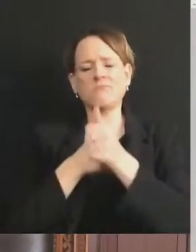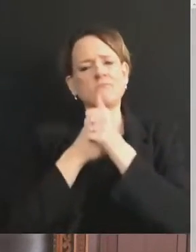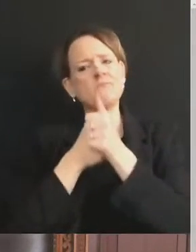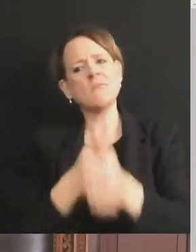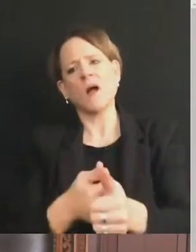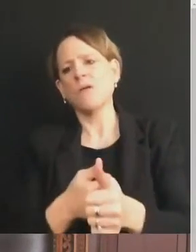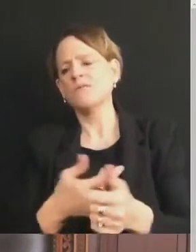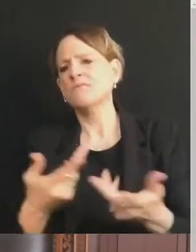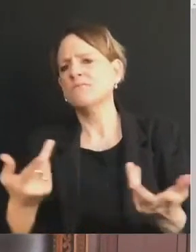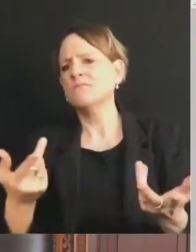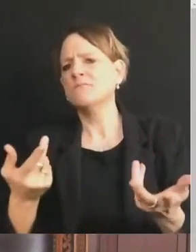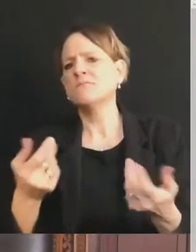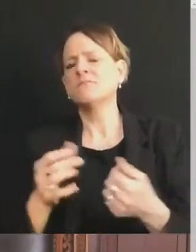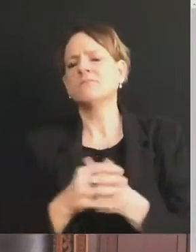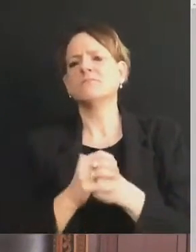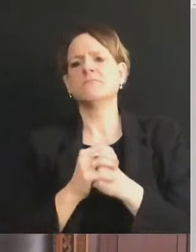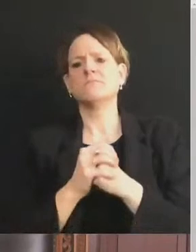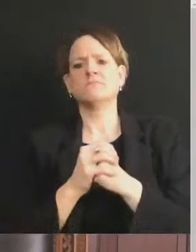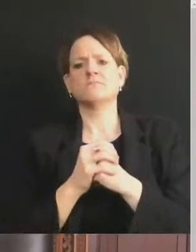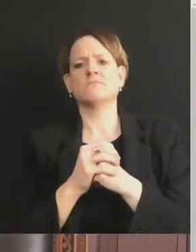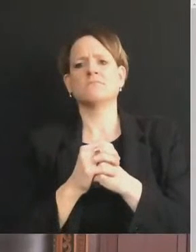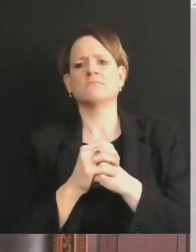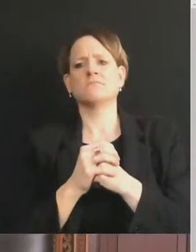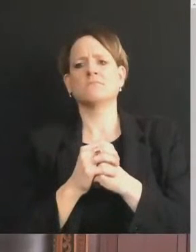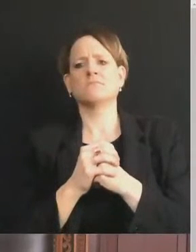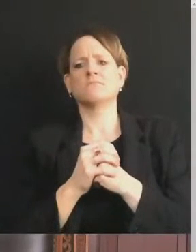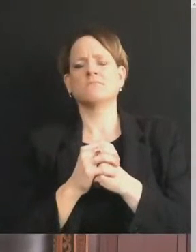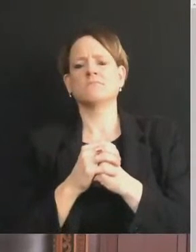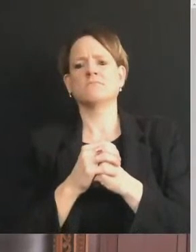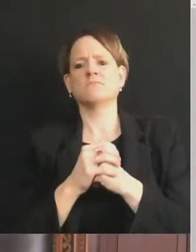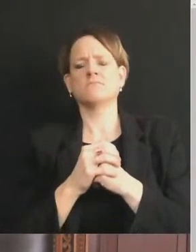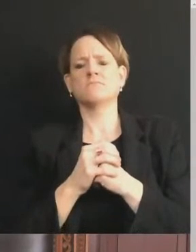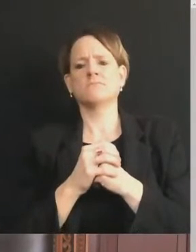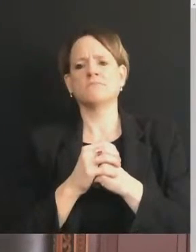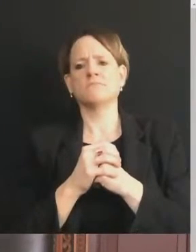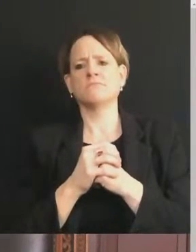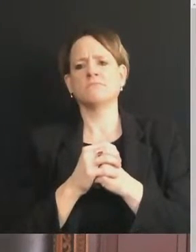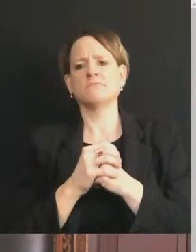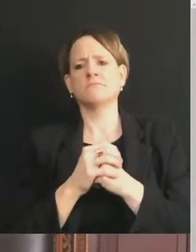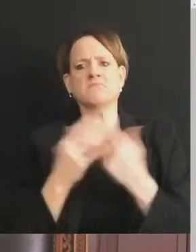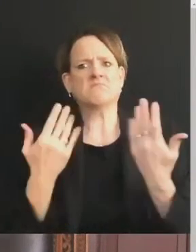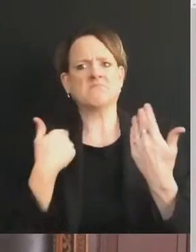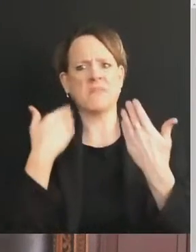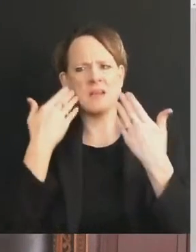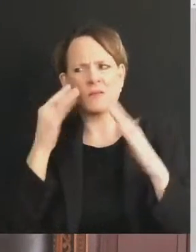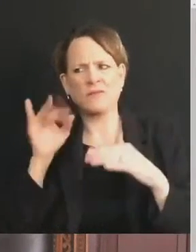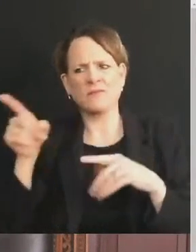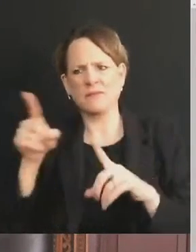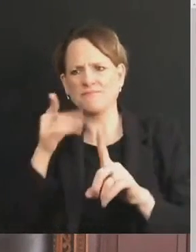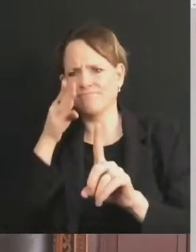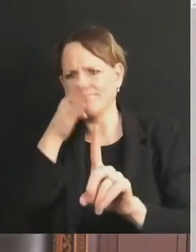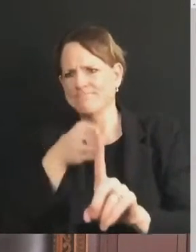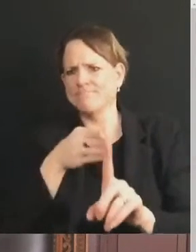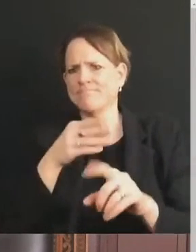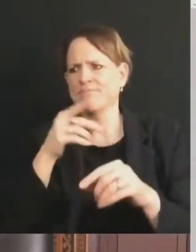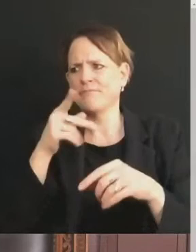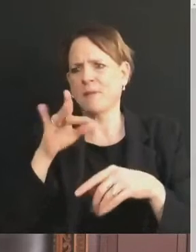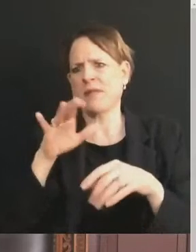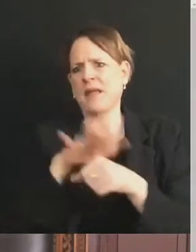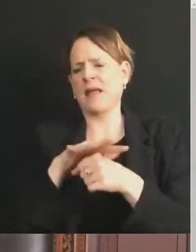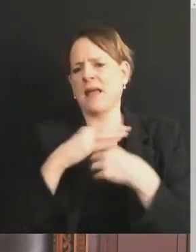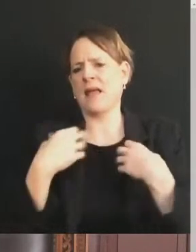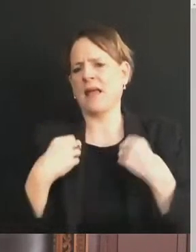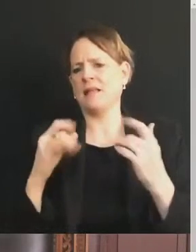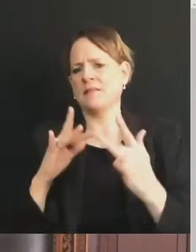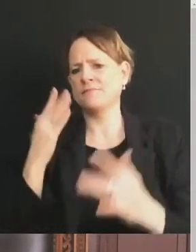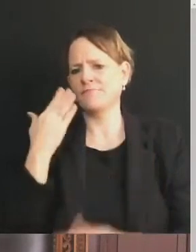and either campaign that I'm aware of, but you can certainly see the difference in